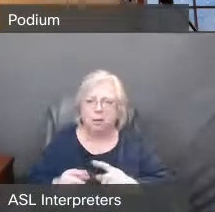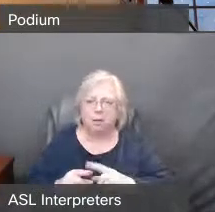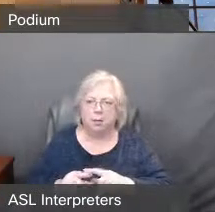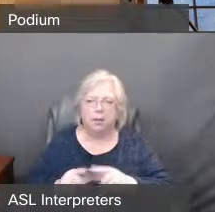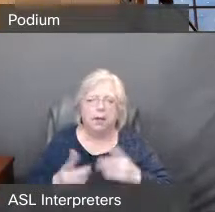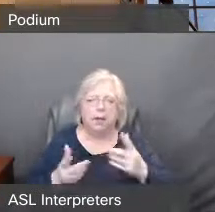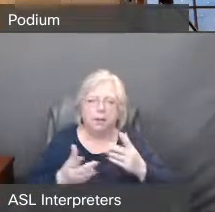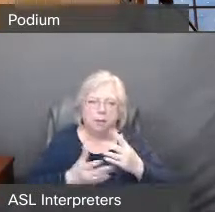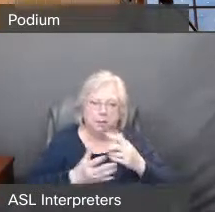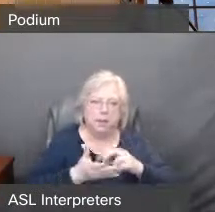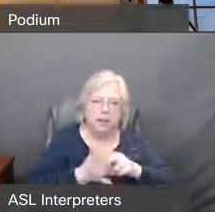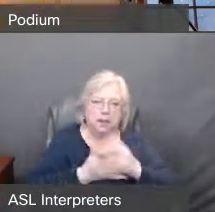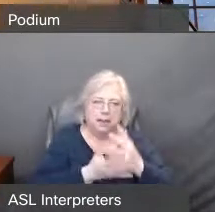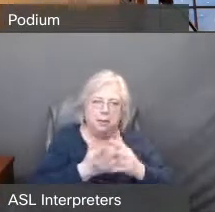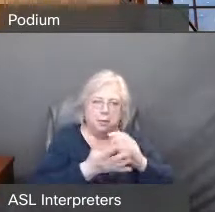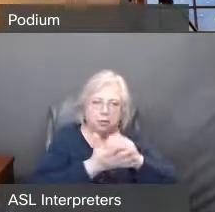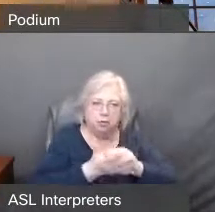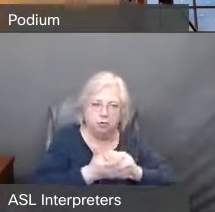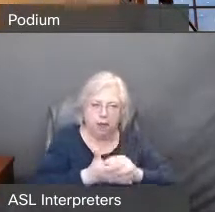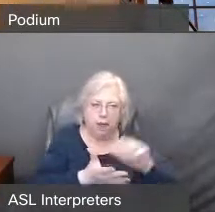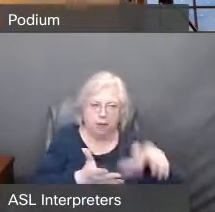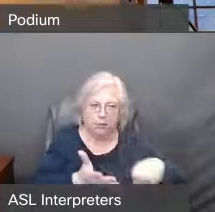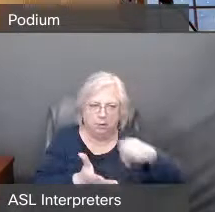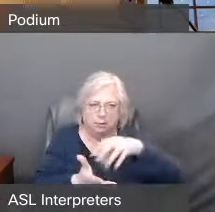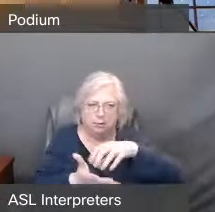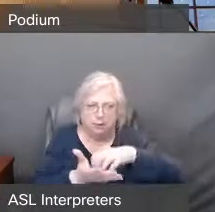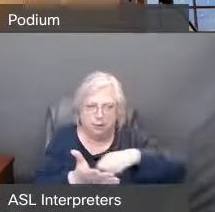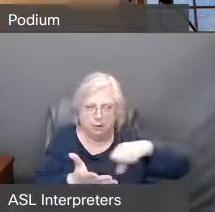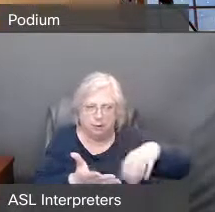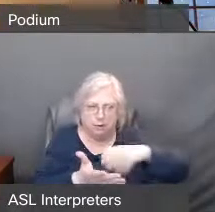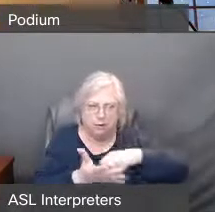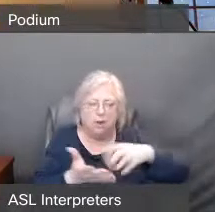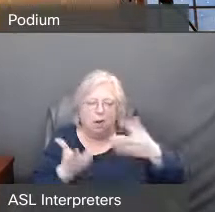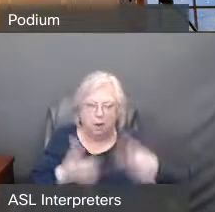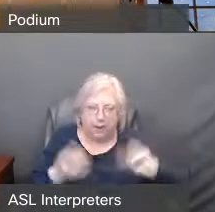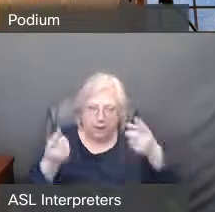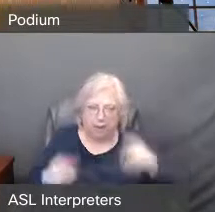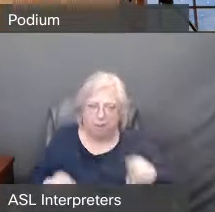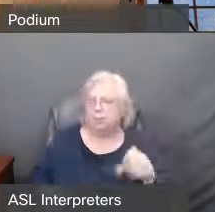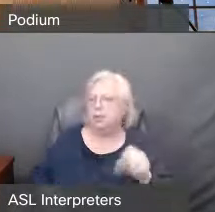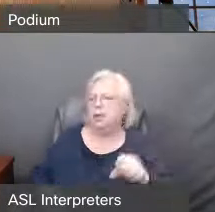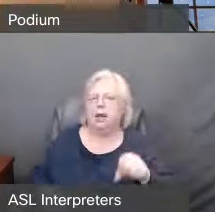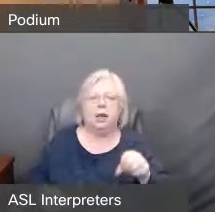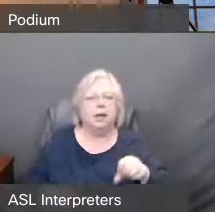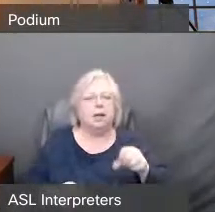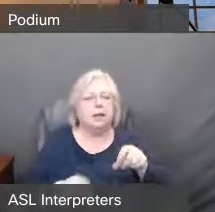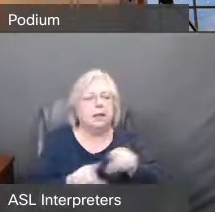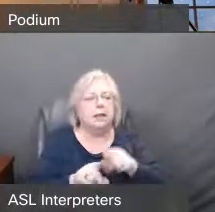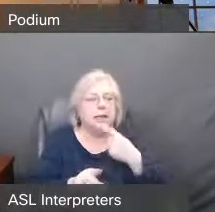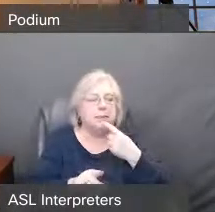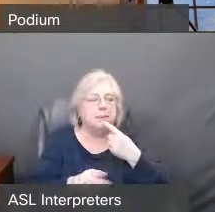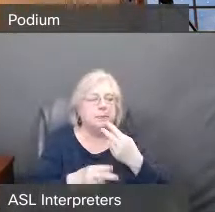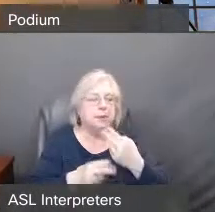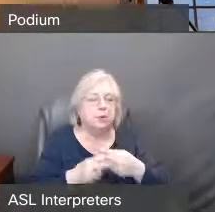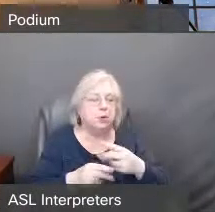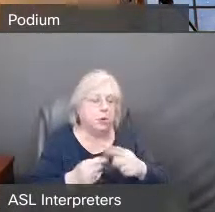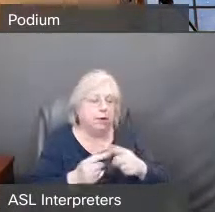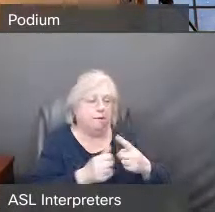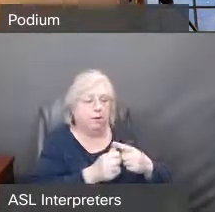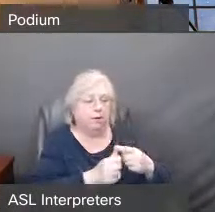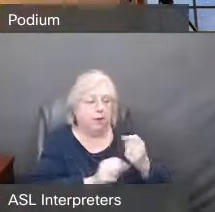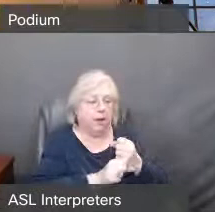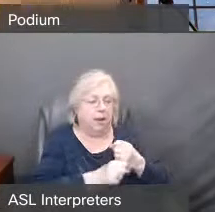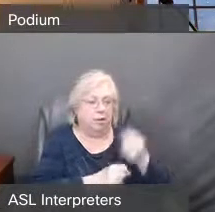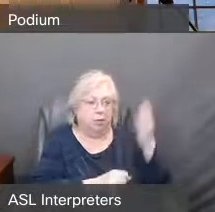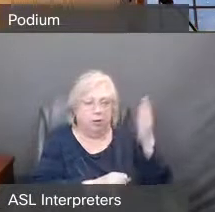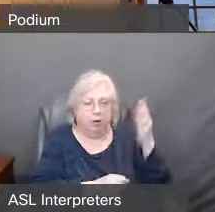grading has already moved forward before this application was reviewed. Yeah, and like I also mentioned when they initially made their presentation, these are right